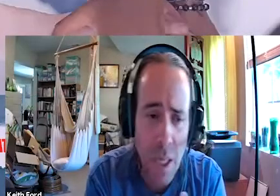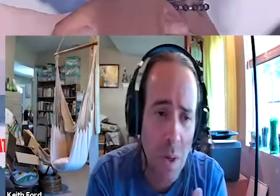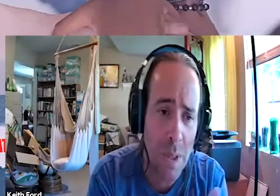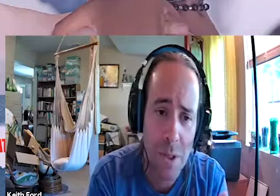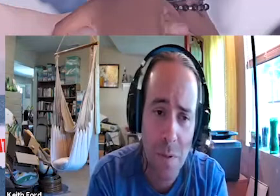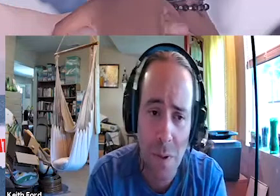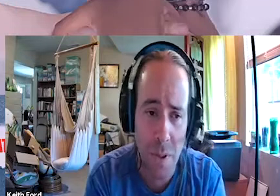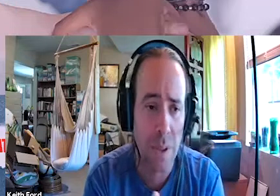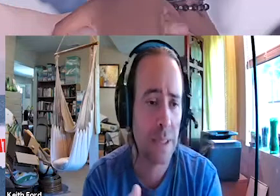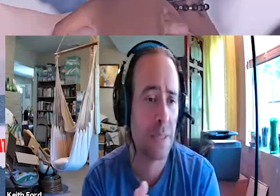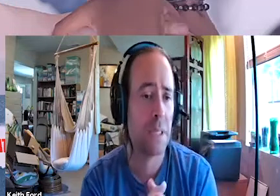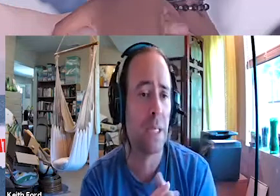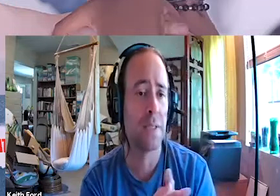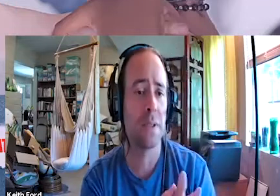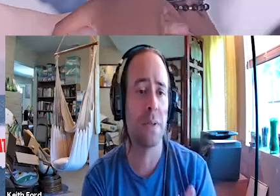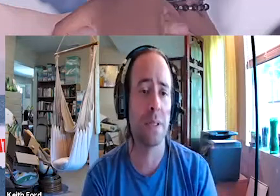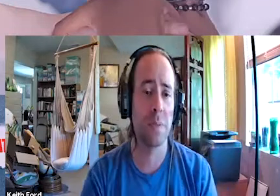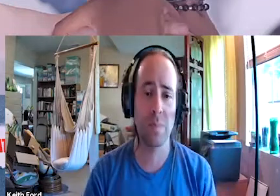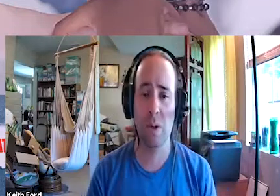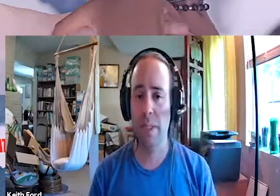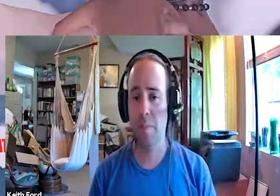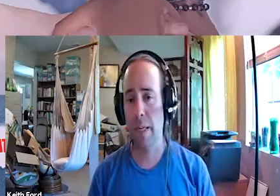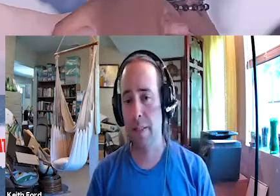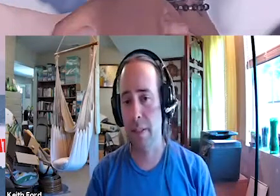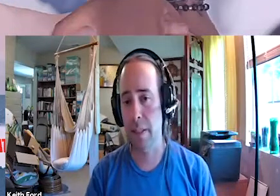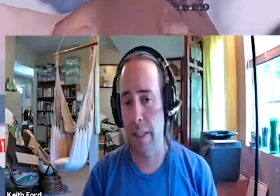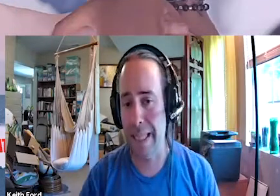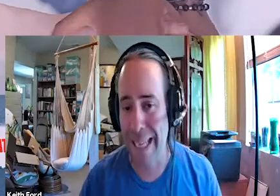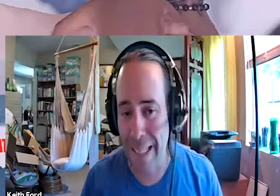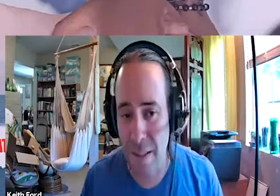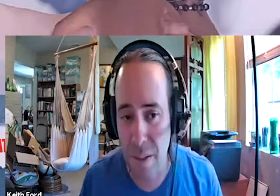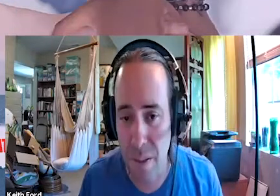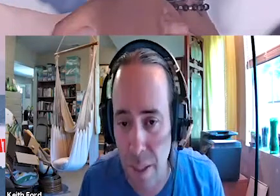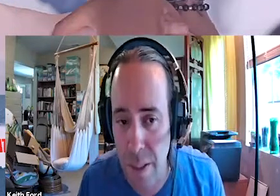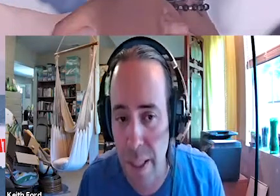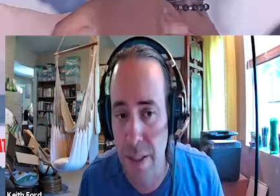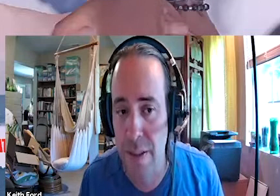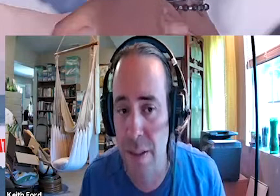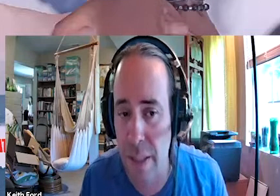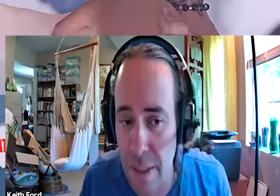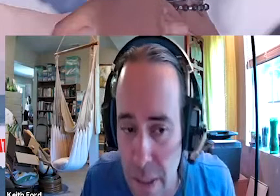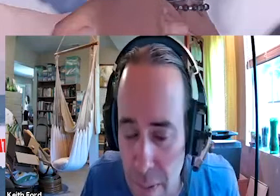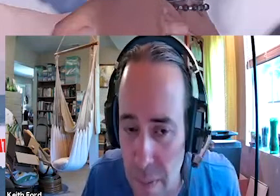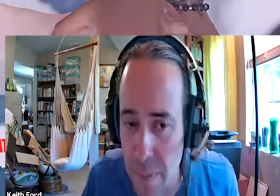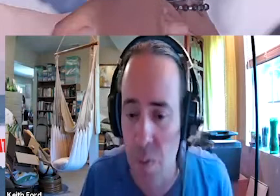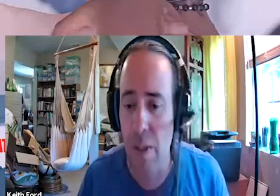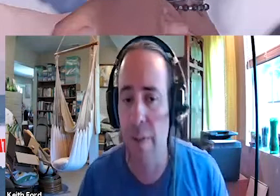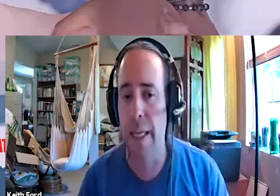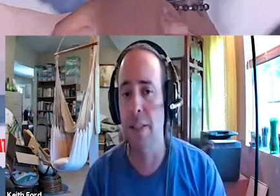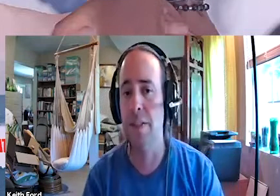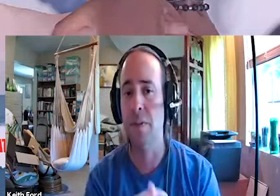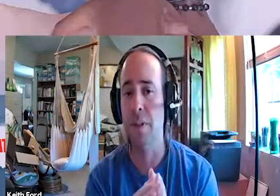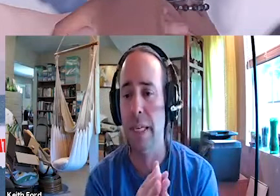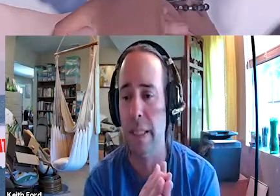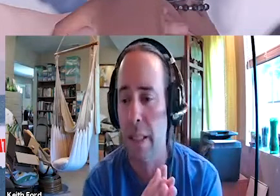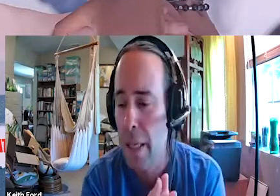So what we do for you, what SCFT does for you, is that we support best practices that enhance student education and success. I want to dwell on